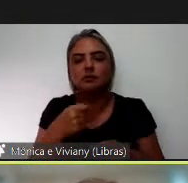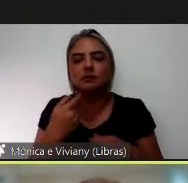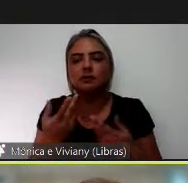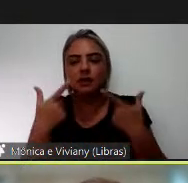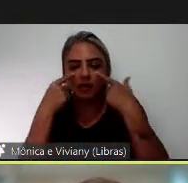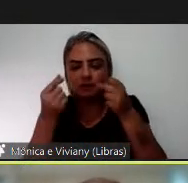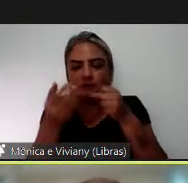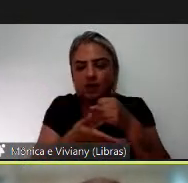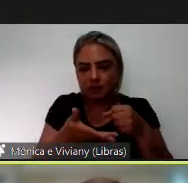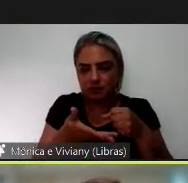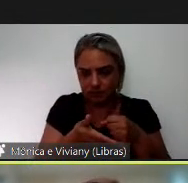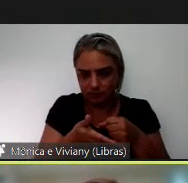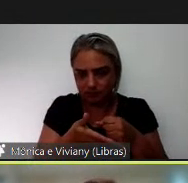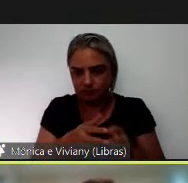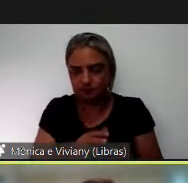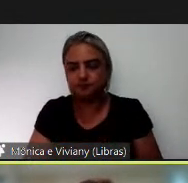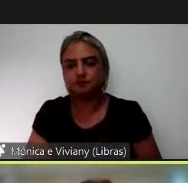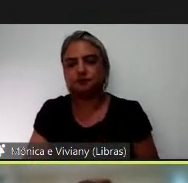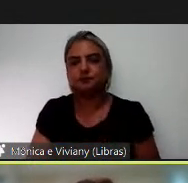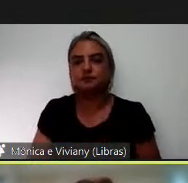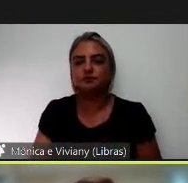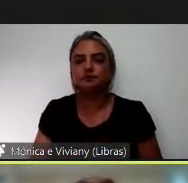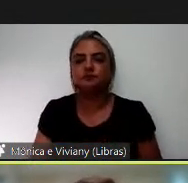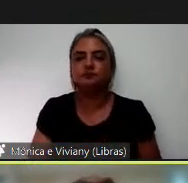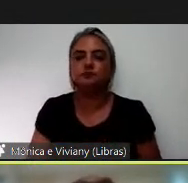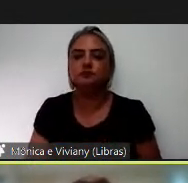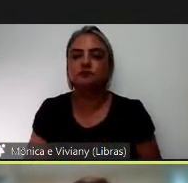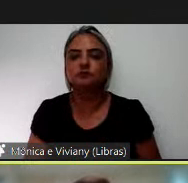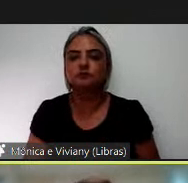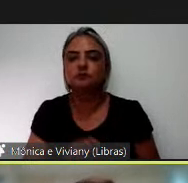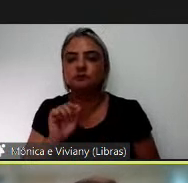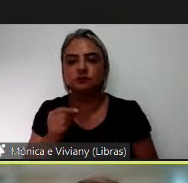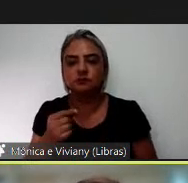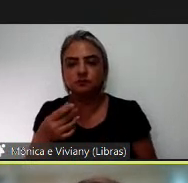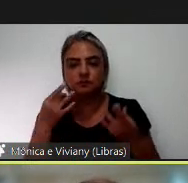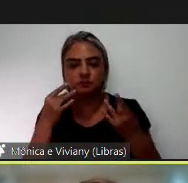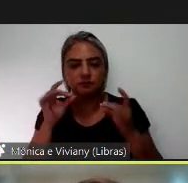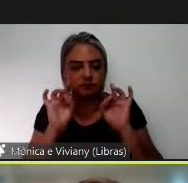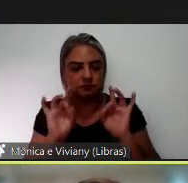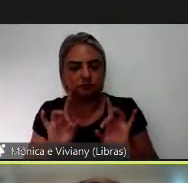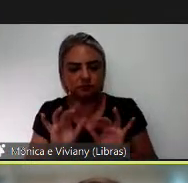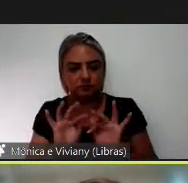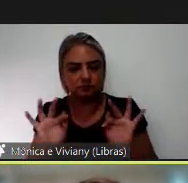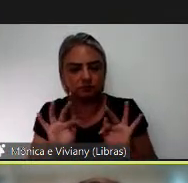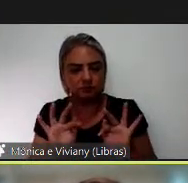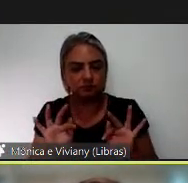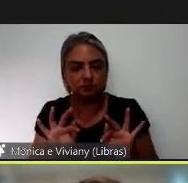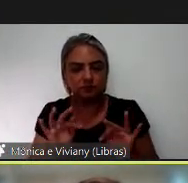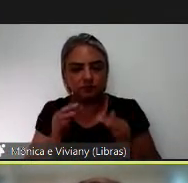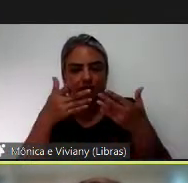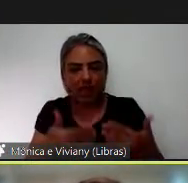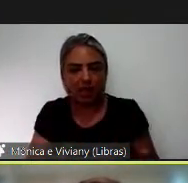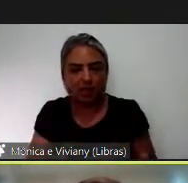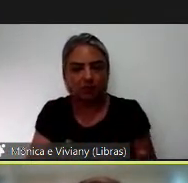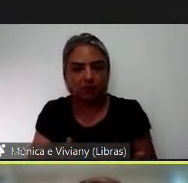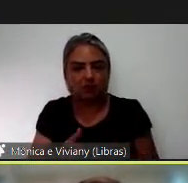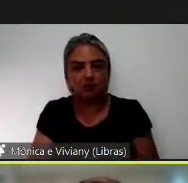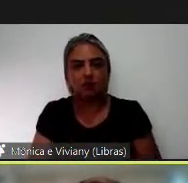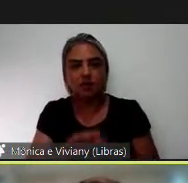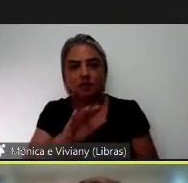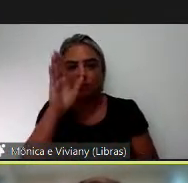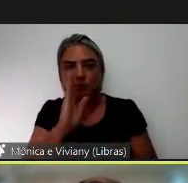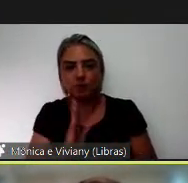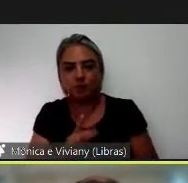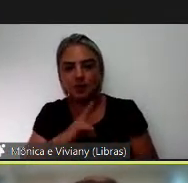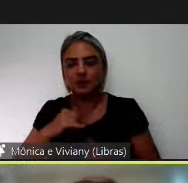conditions that we need the primary attention. Here, just to exemplify and say that in